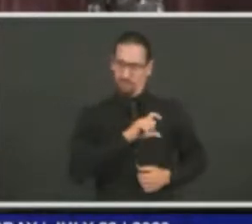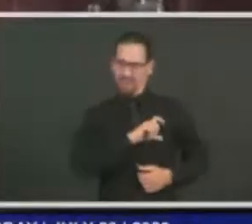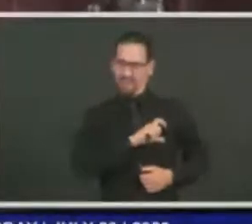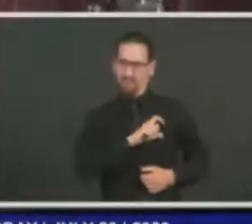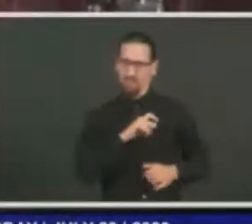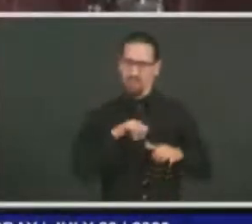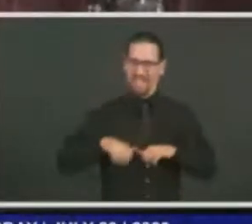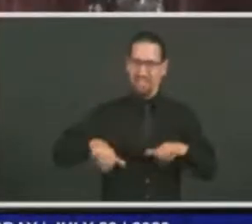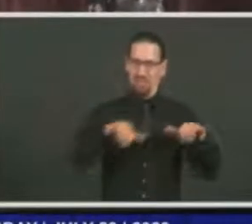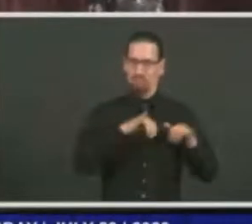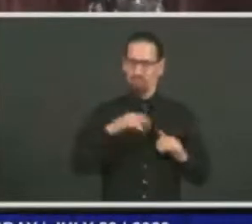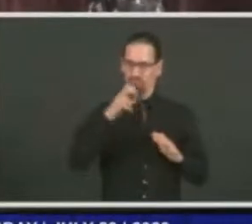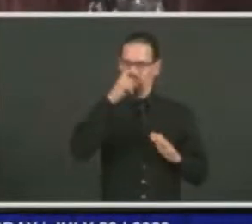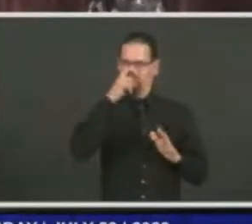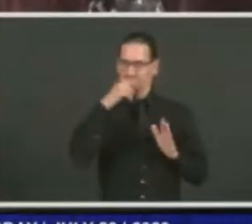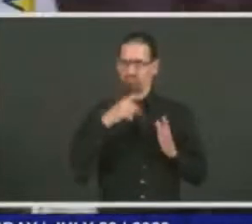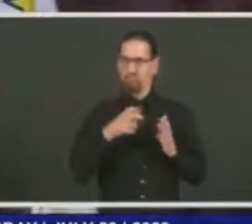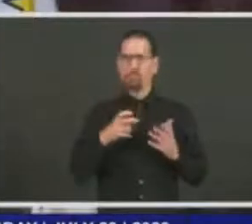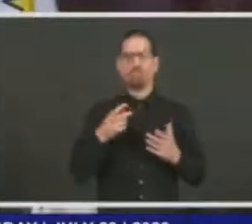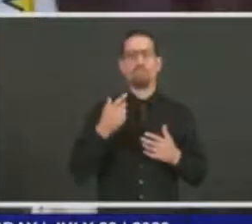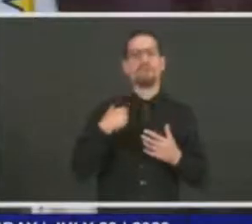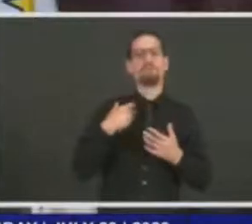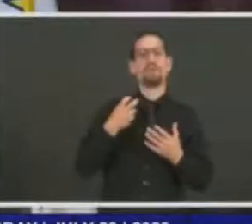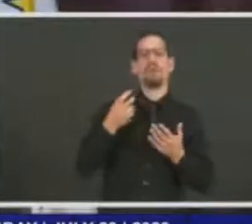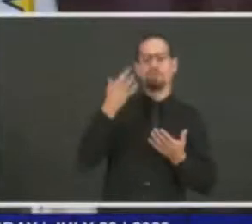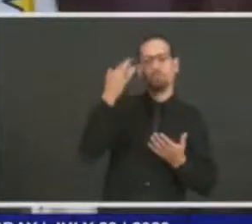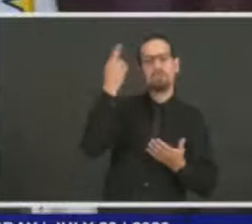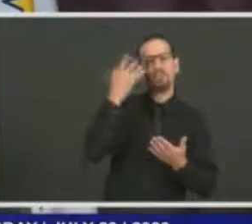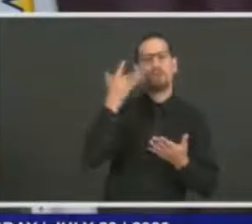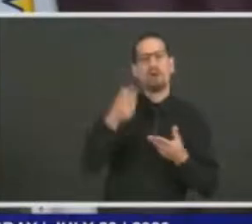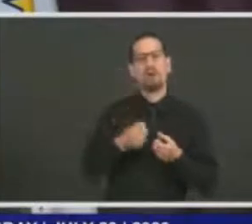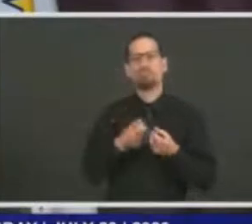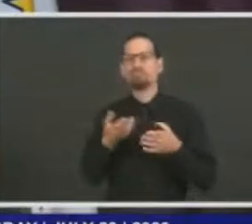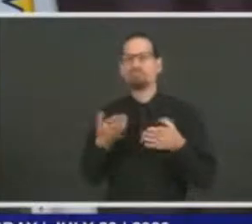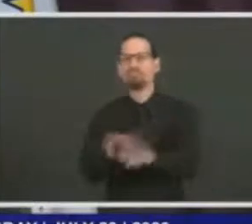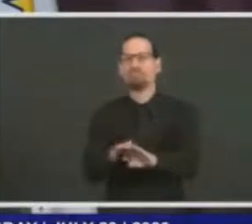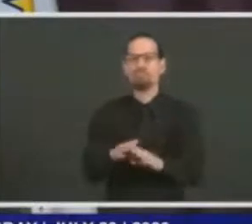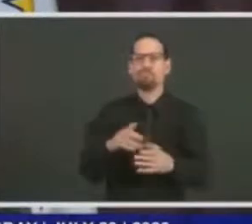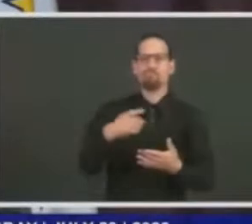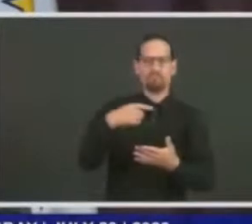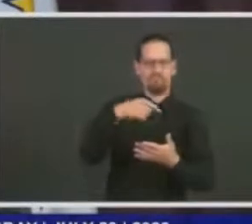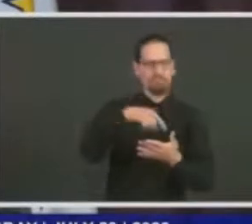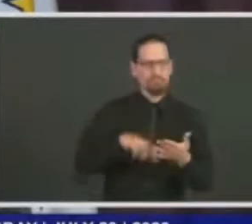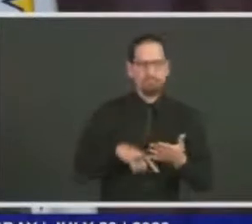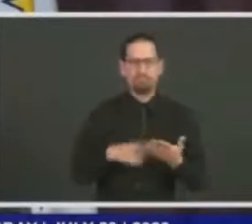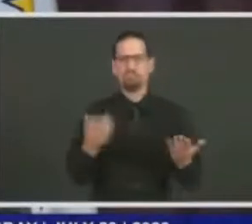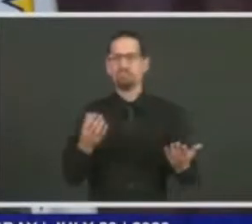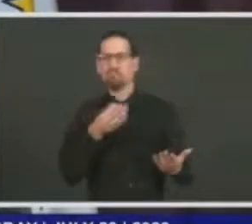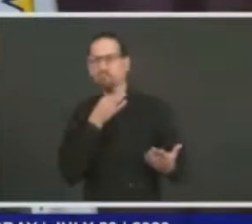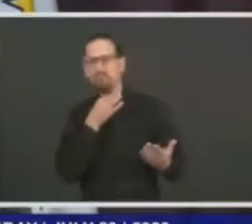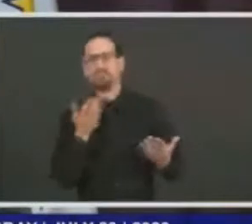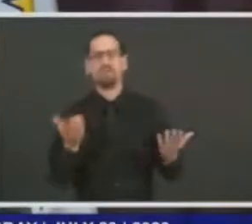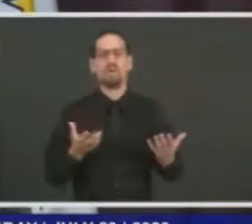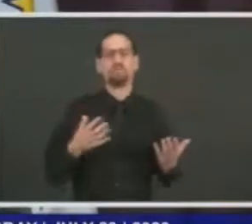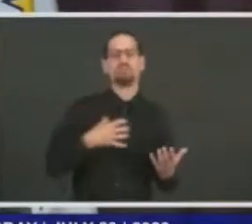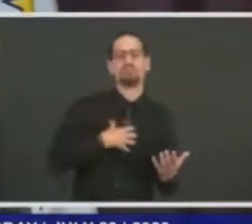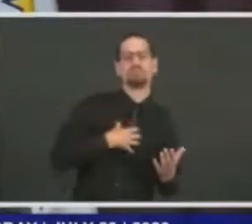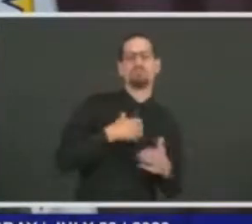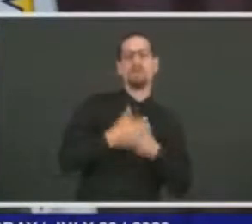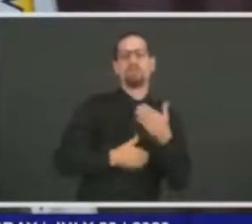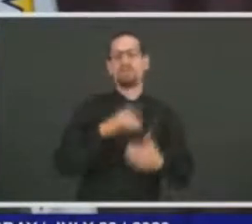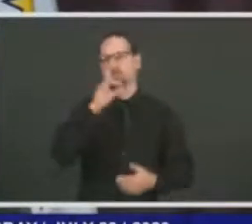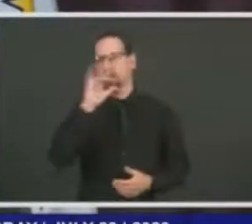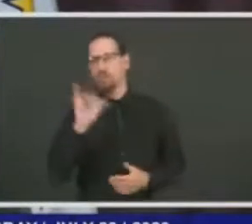what is the appeal process for this? Yeah. So you'd have to ask Liz Tanner, who runs Department of Business Regulation. They